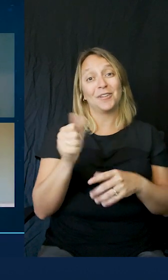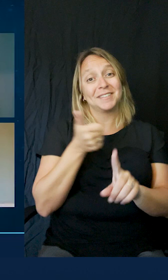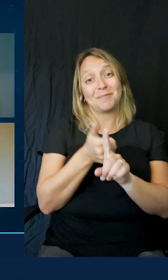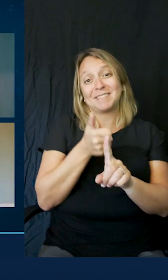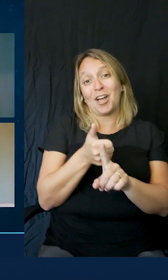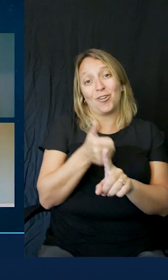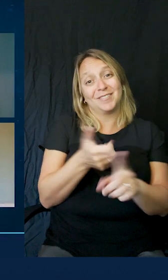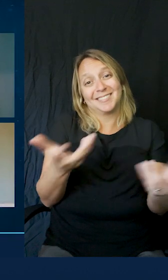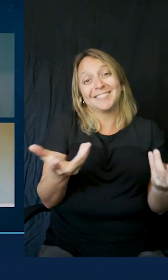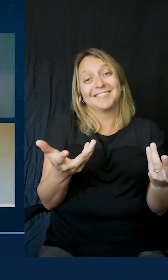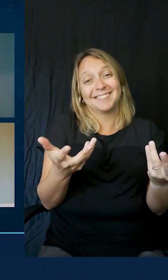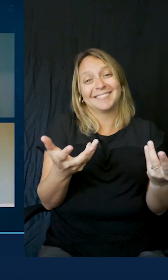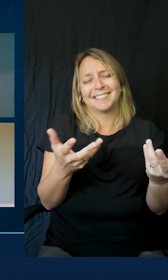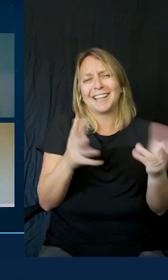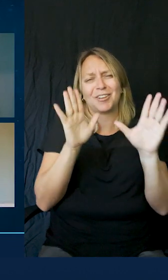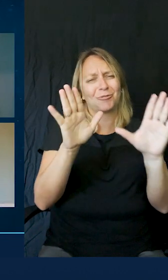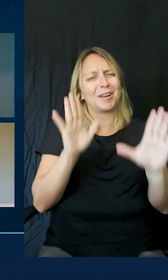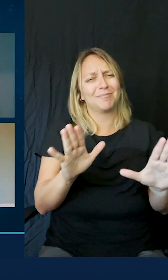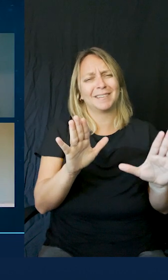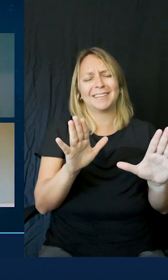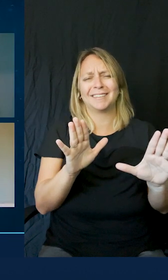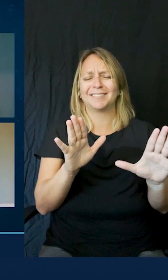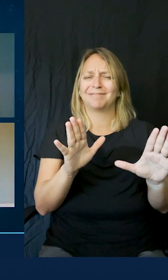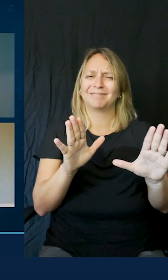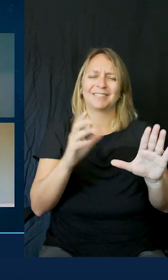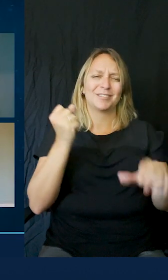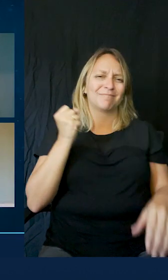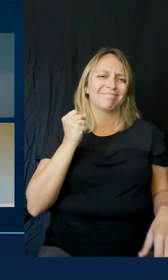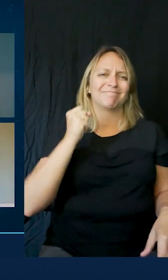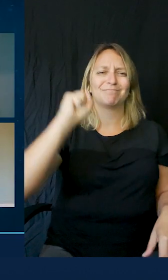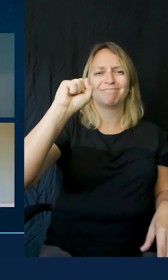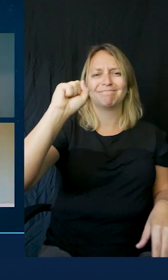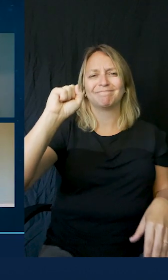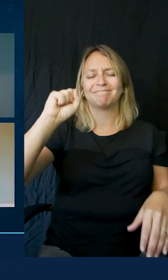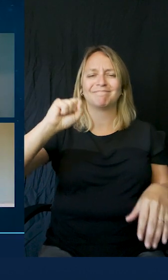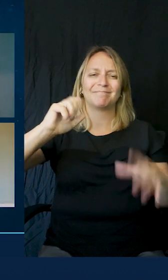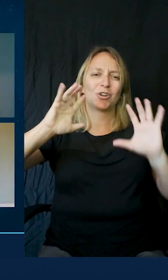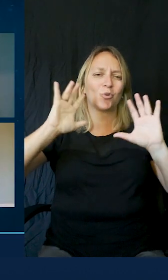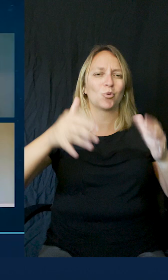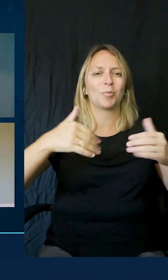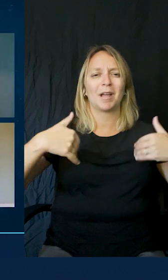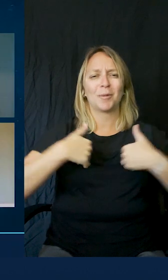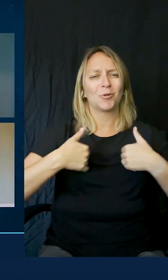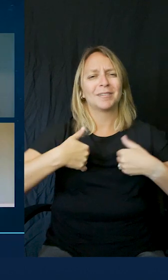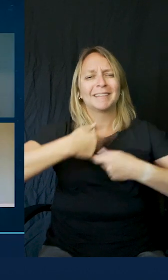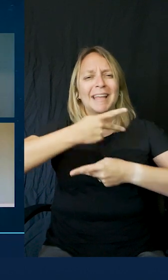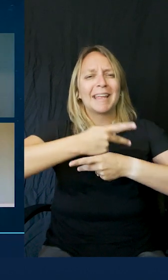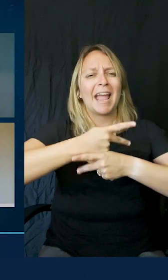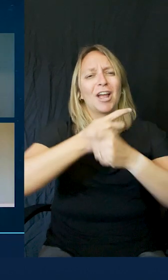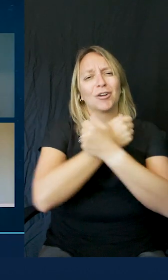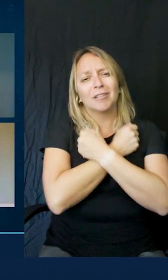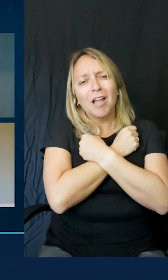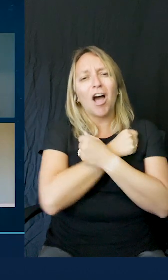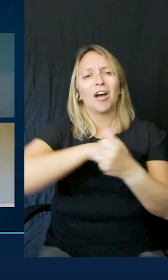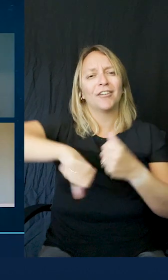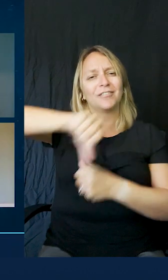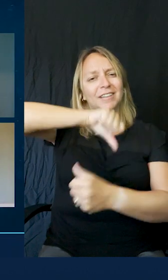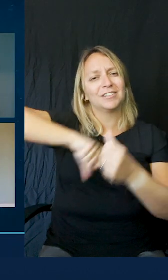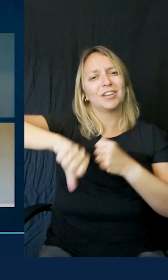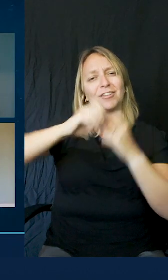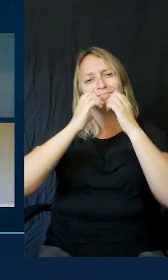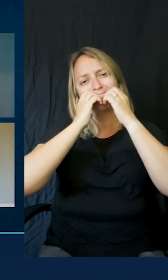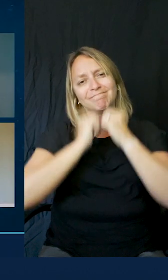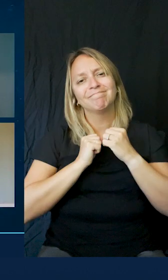me hope. They're an incredibly resilient bunch of animals, and they care for each other. And